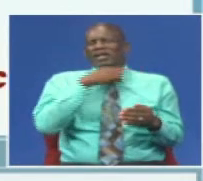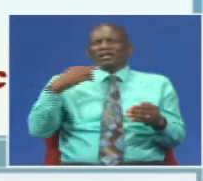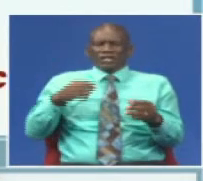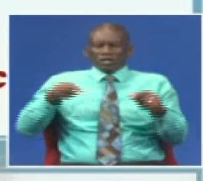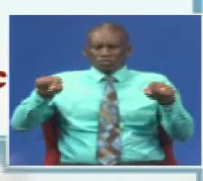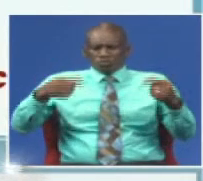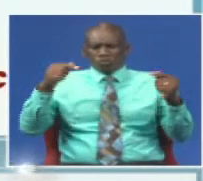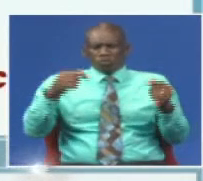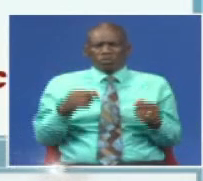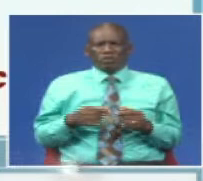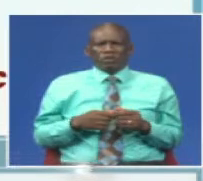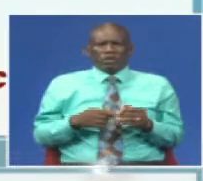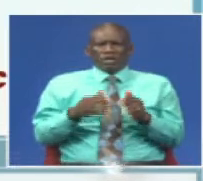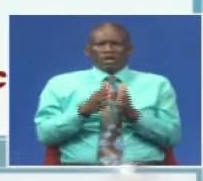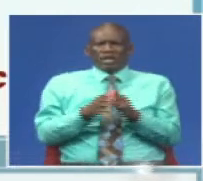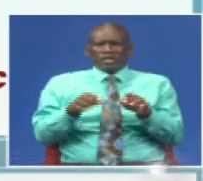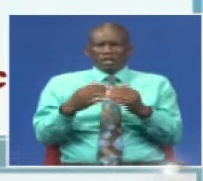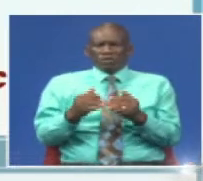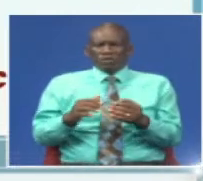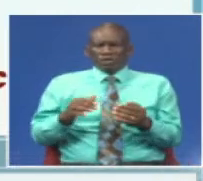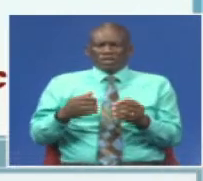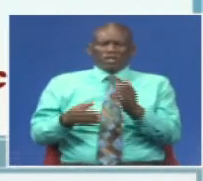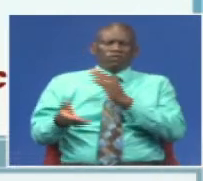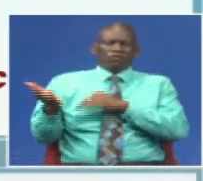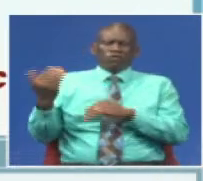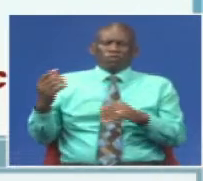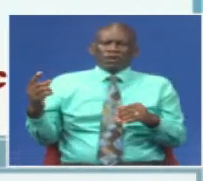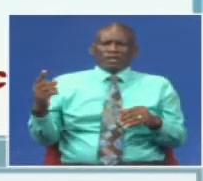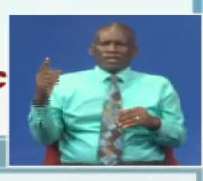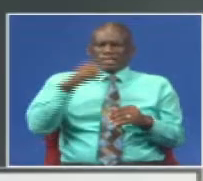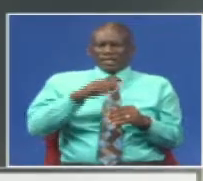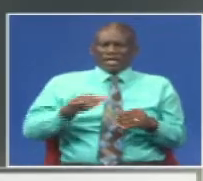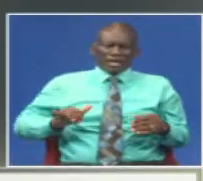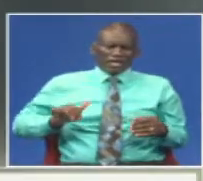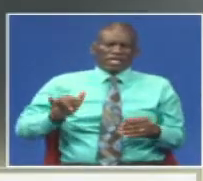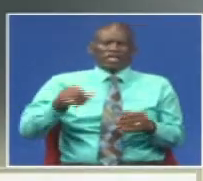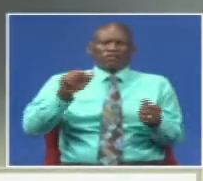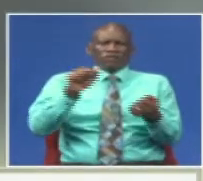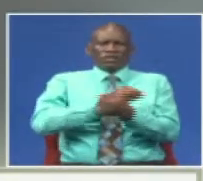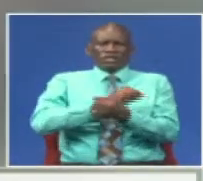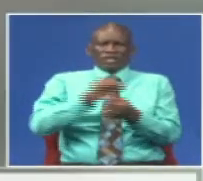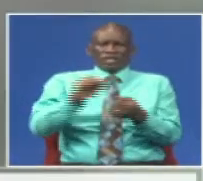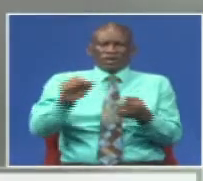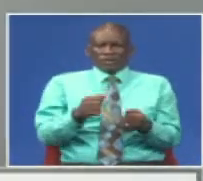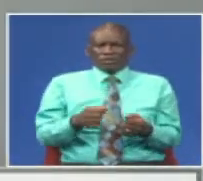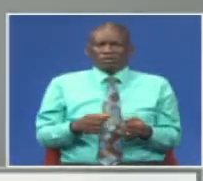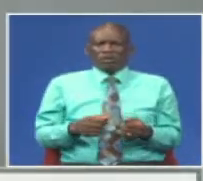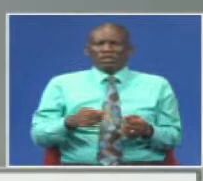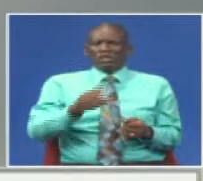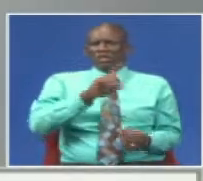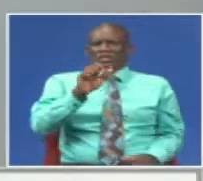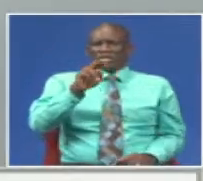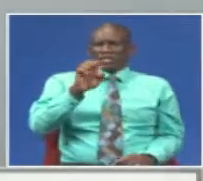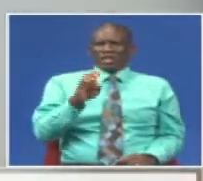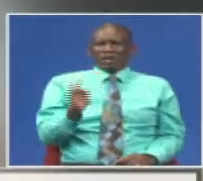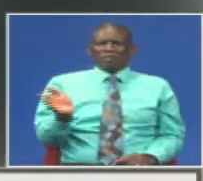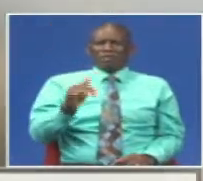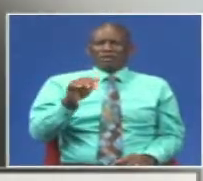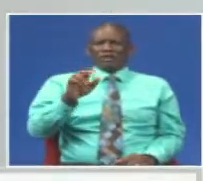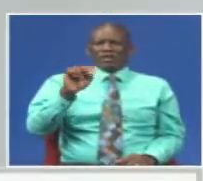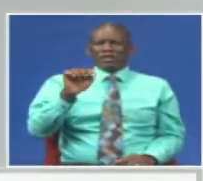previous day and an aircraft used by it was damaged. Zainab Ismail,